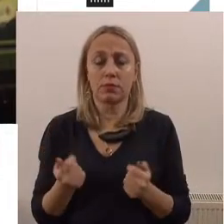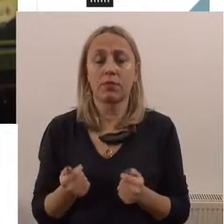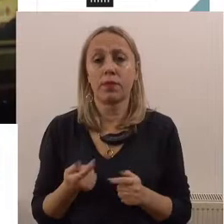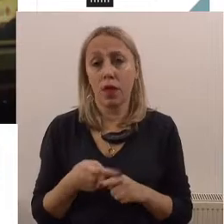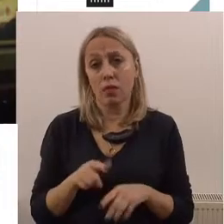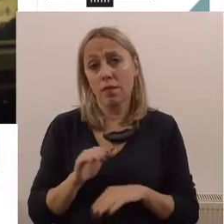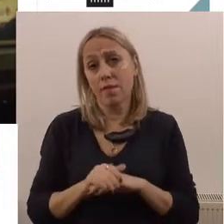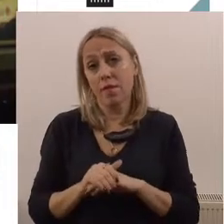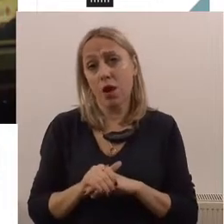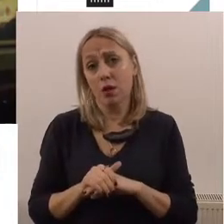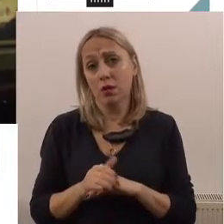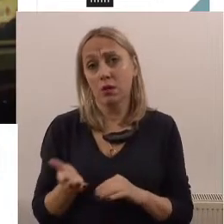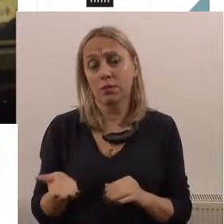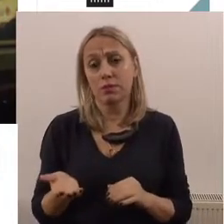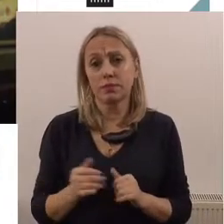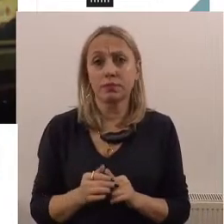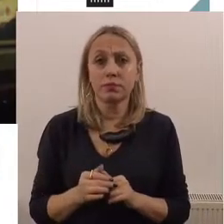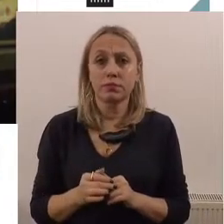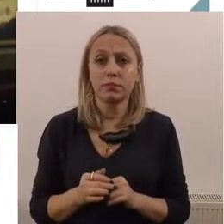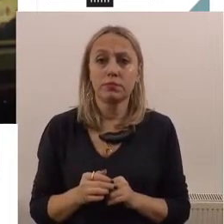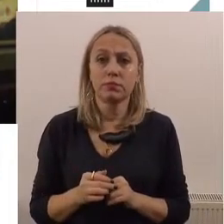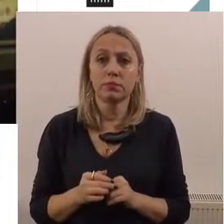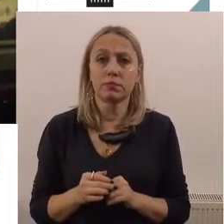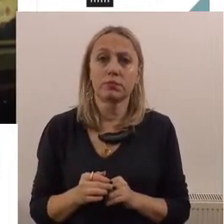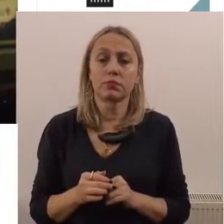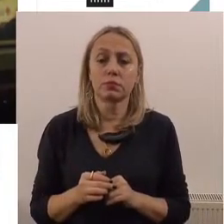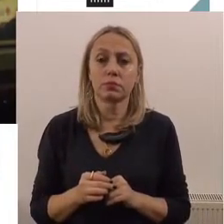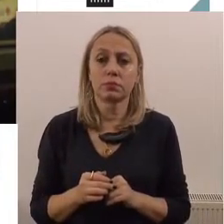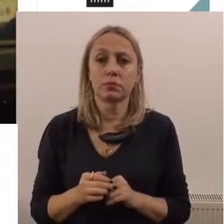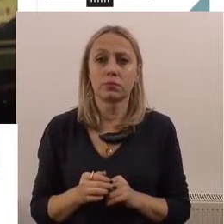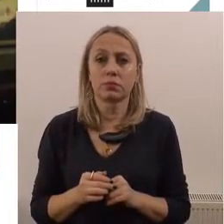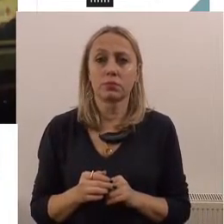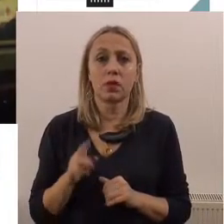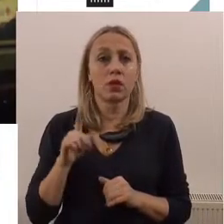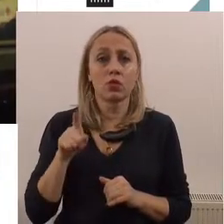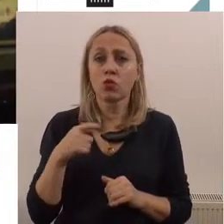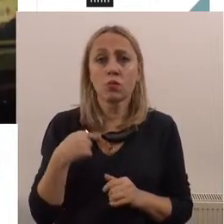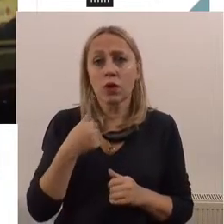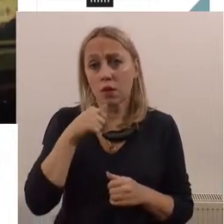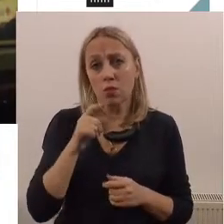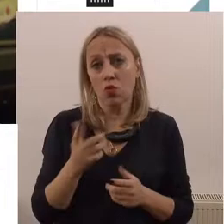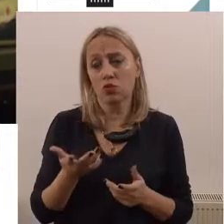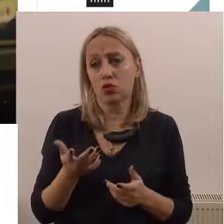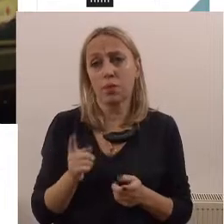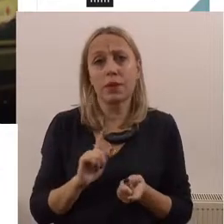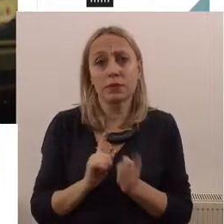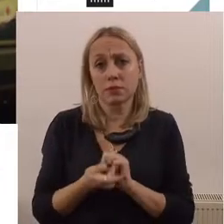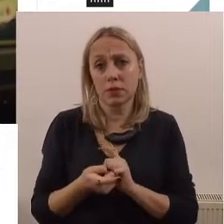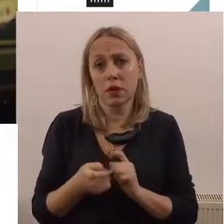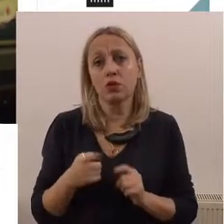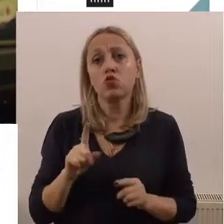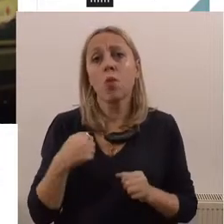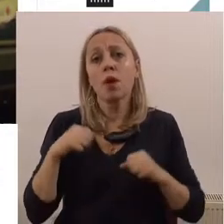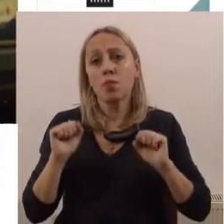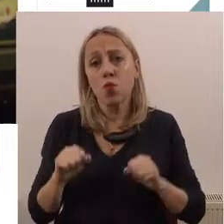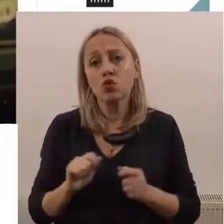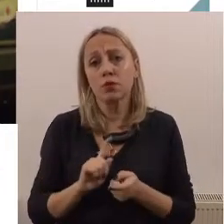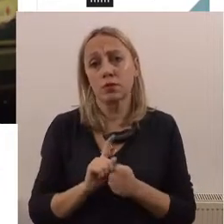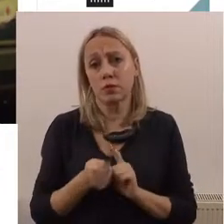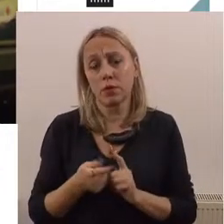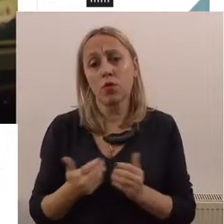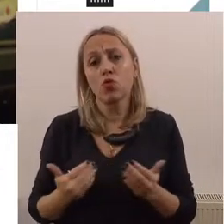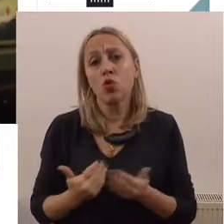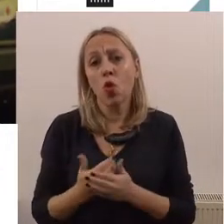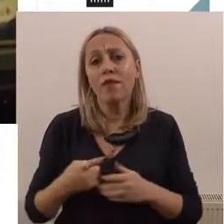it has to be put up with. It's just a fact of life. this is something that we cannot do